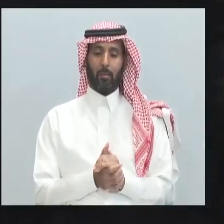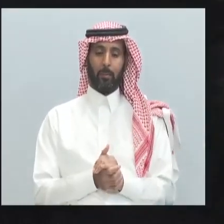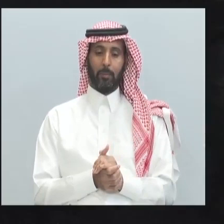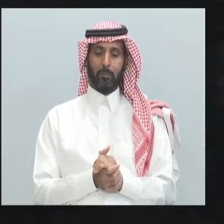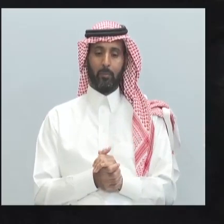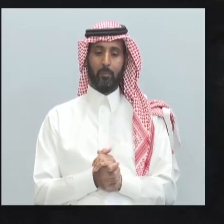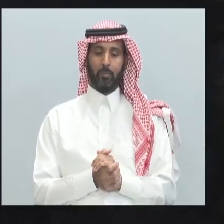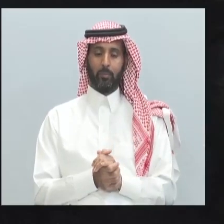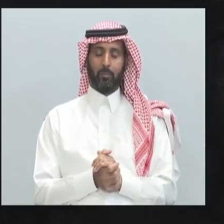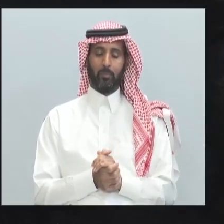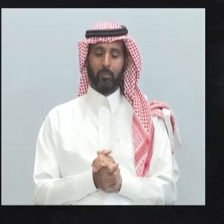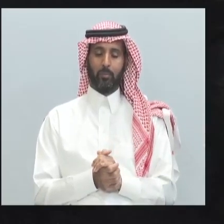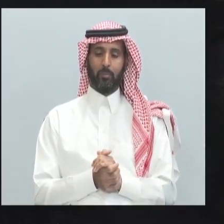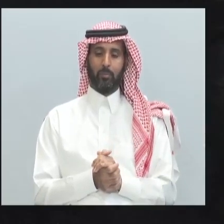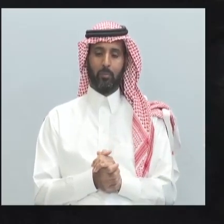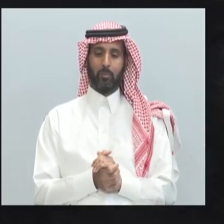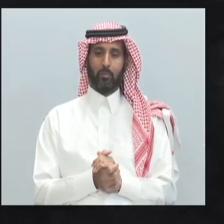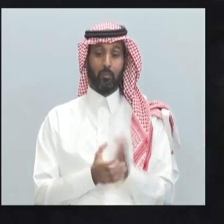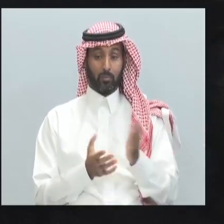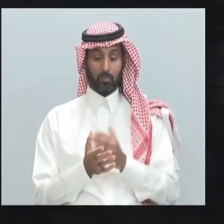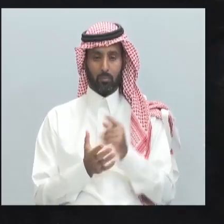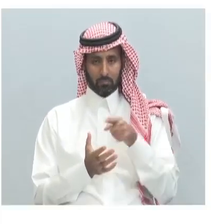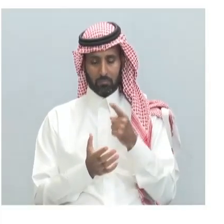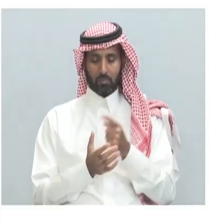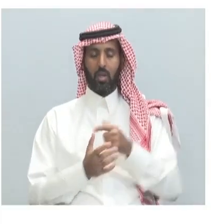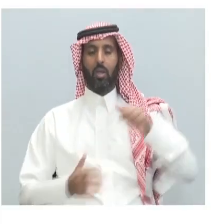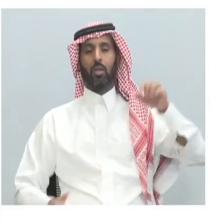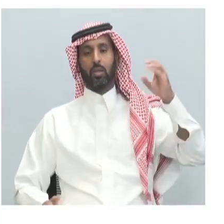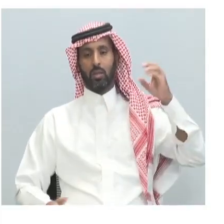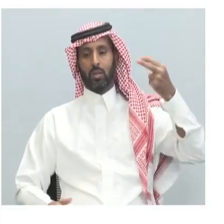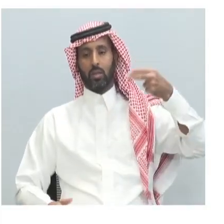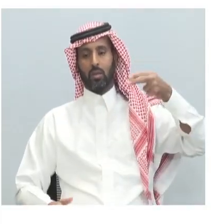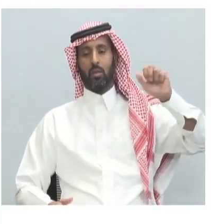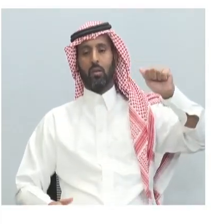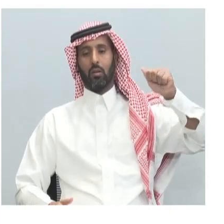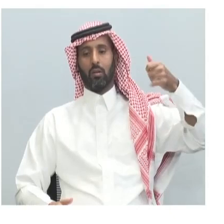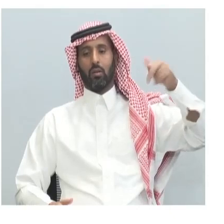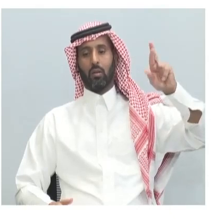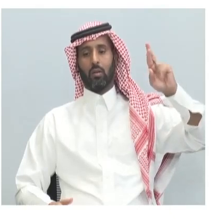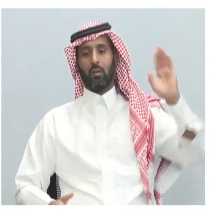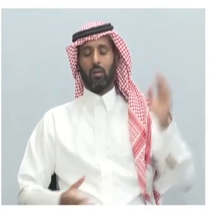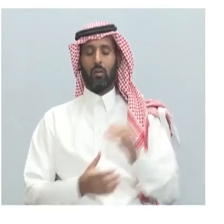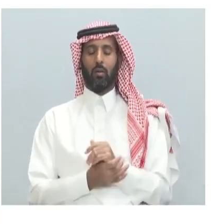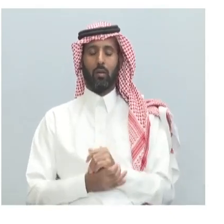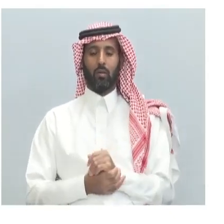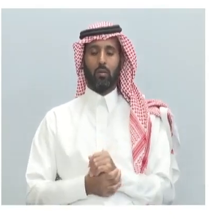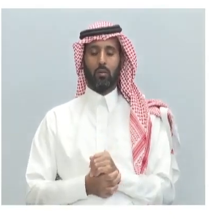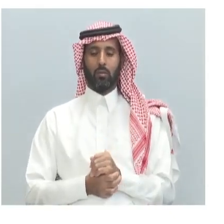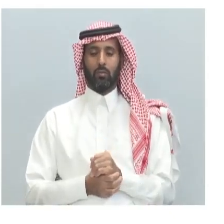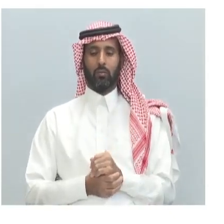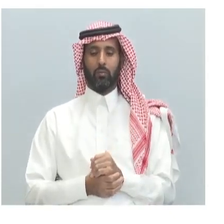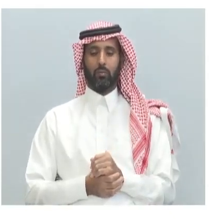or A-I-R? What do you think? Yes, chair with A-I-R. Chair, chair.